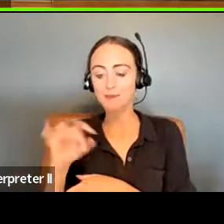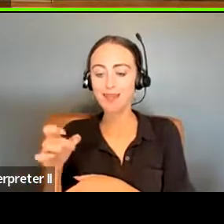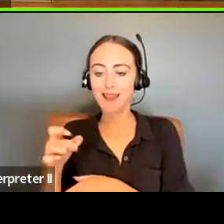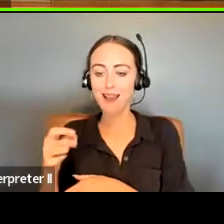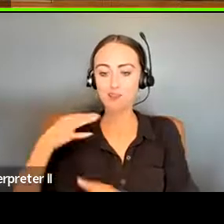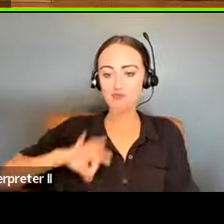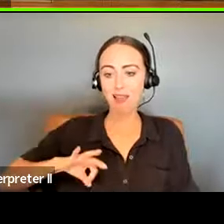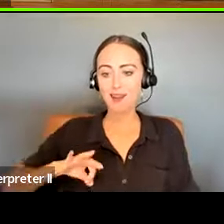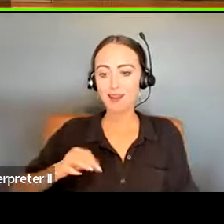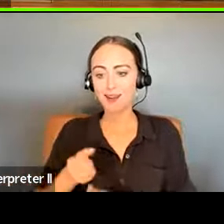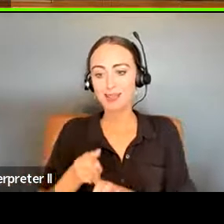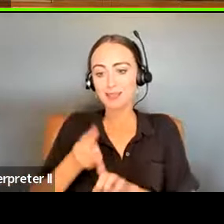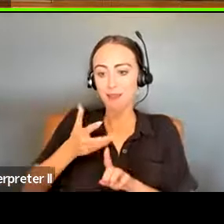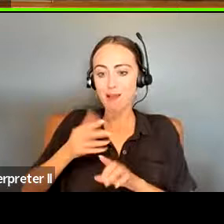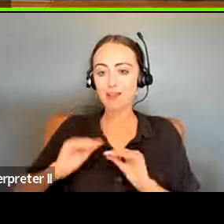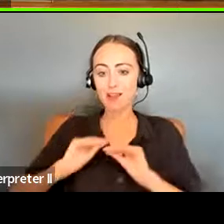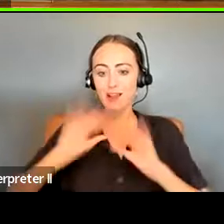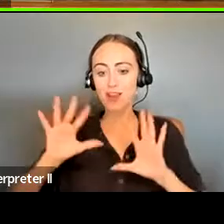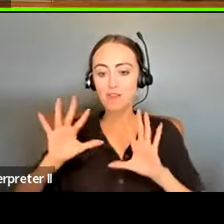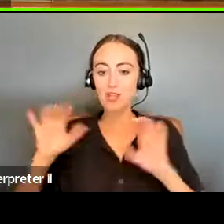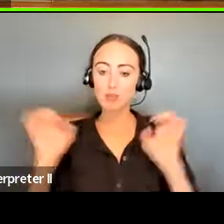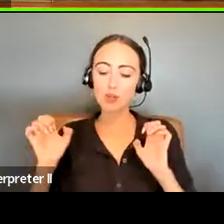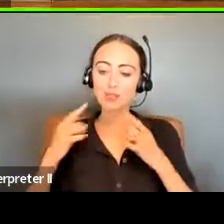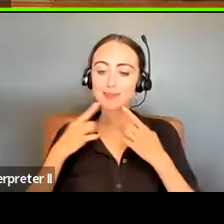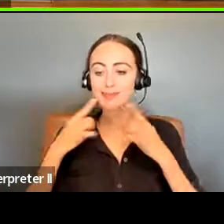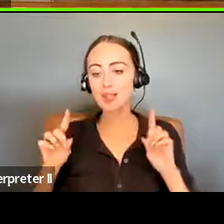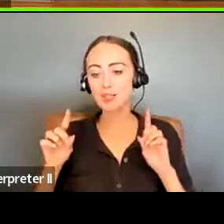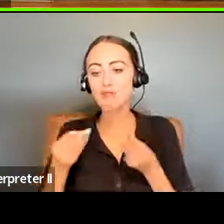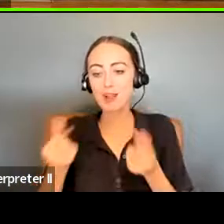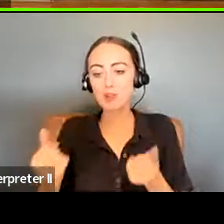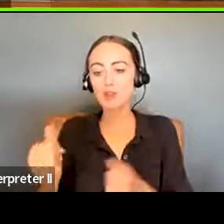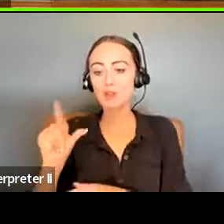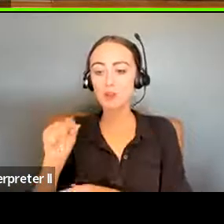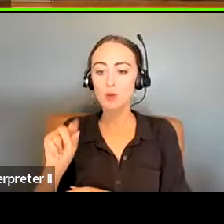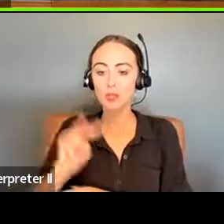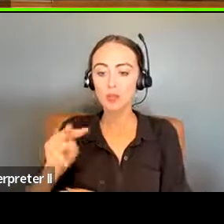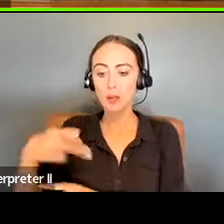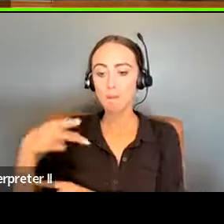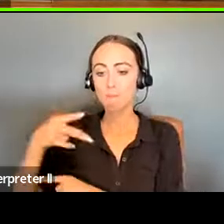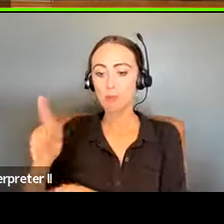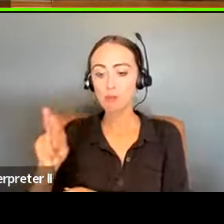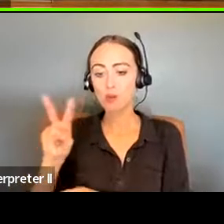Clarification Emergency Declaration Resolution of 2022. PR 24-913. Councilmember